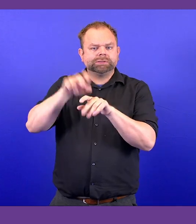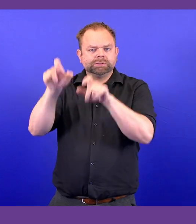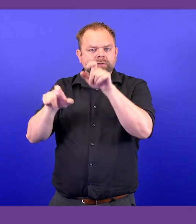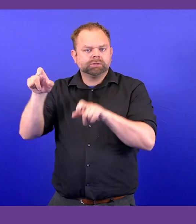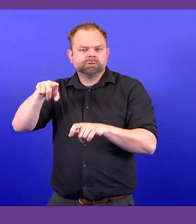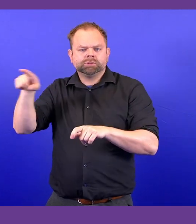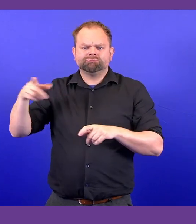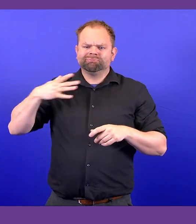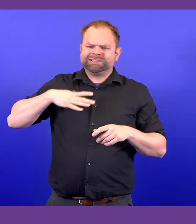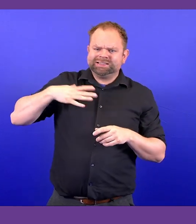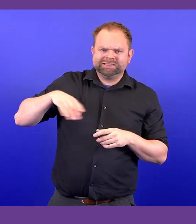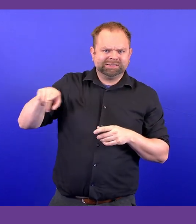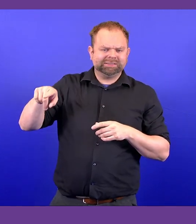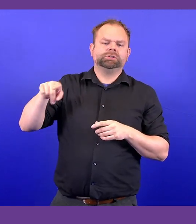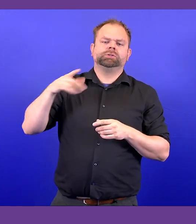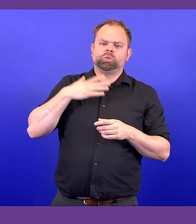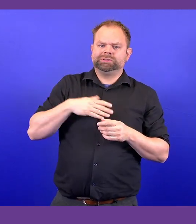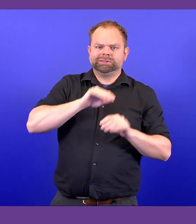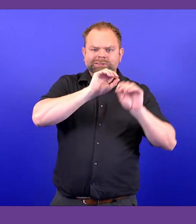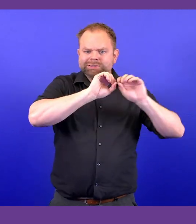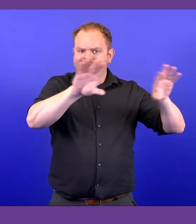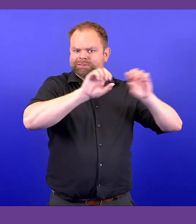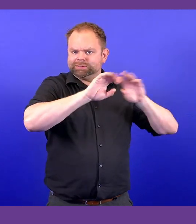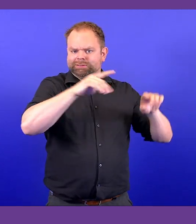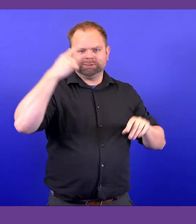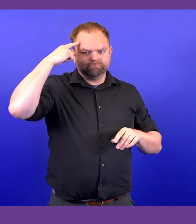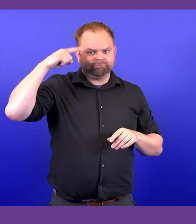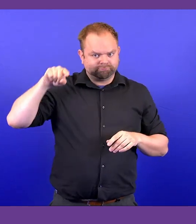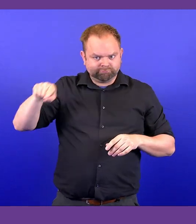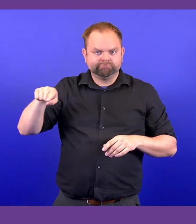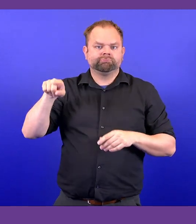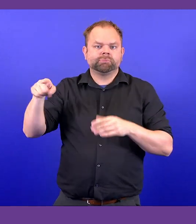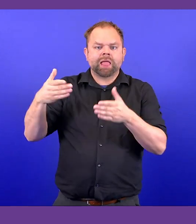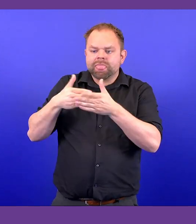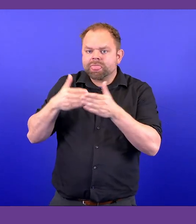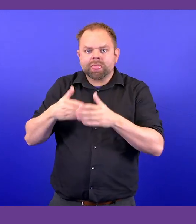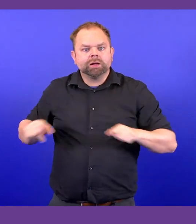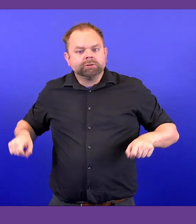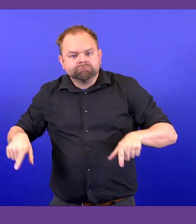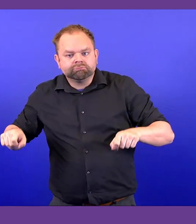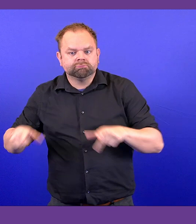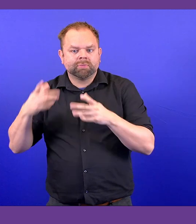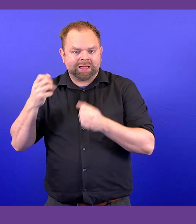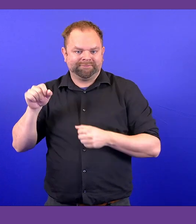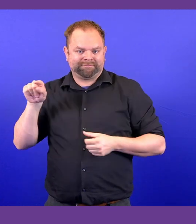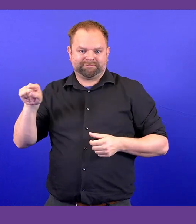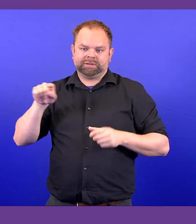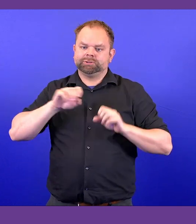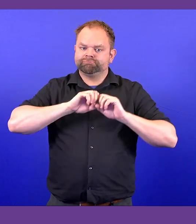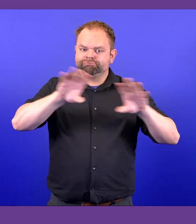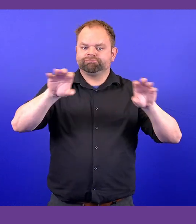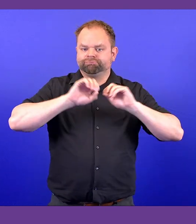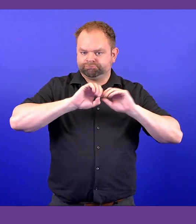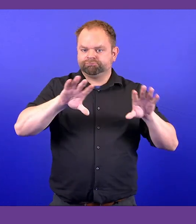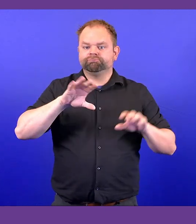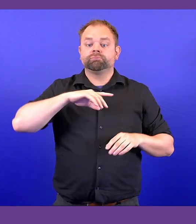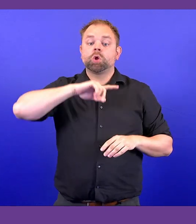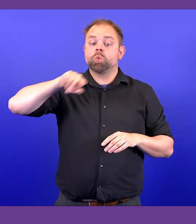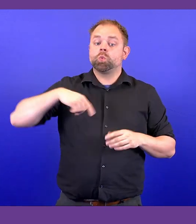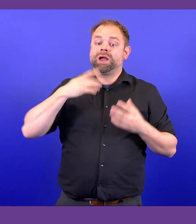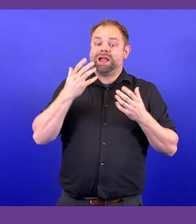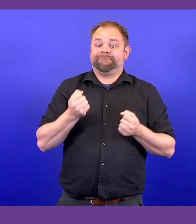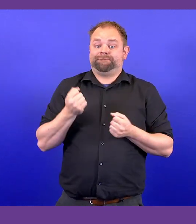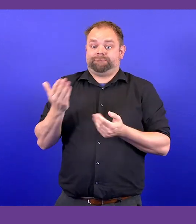to update this guide or draft a new accessibility guides meant for our members,